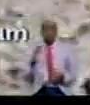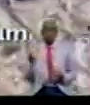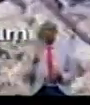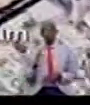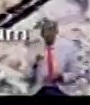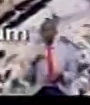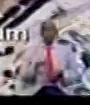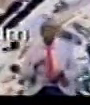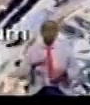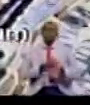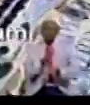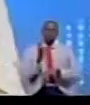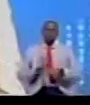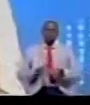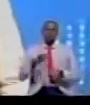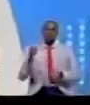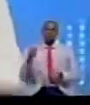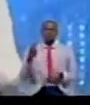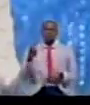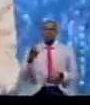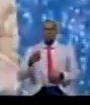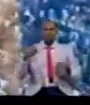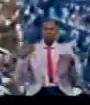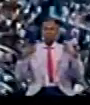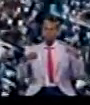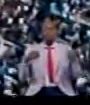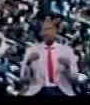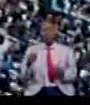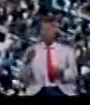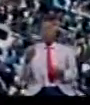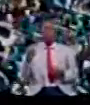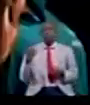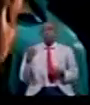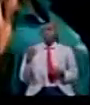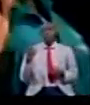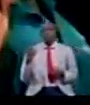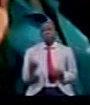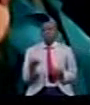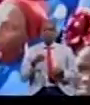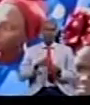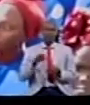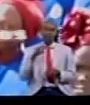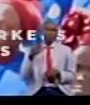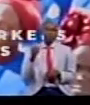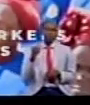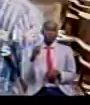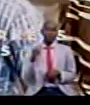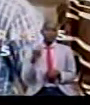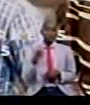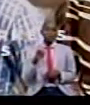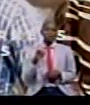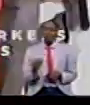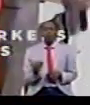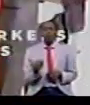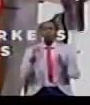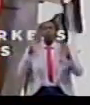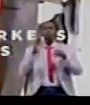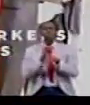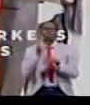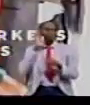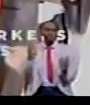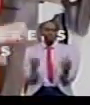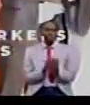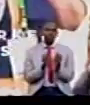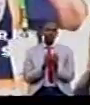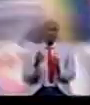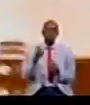said, when I see the blood, he said, the blood shall be for a token upon the houses where you are. And when I see the blood, I will pass